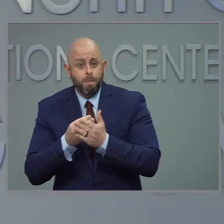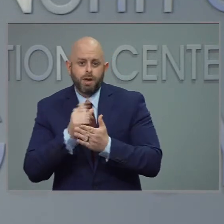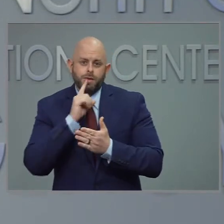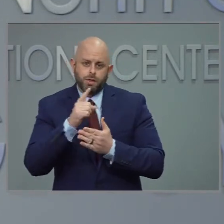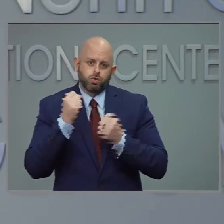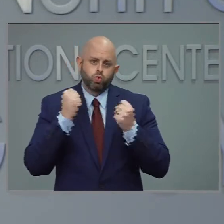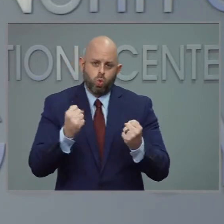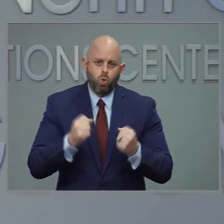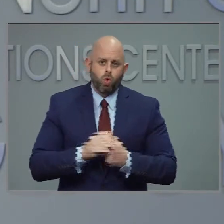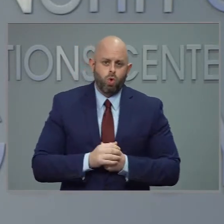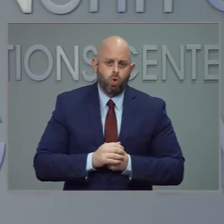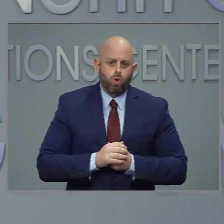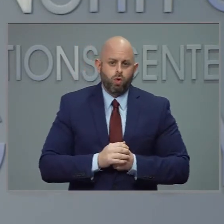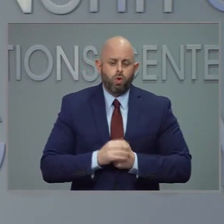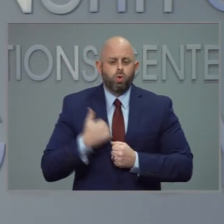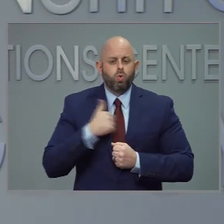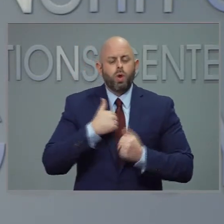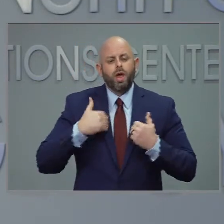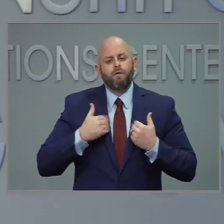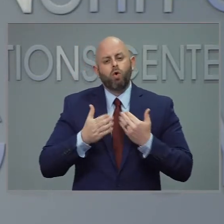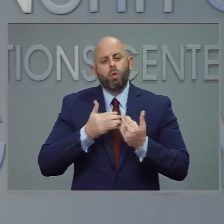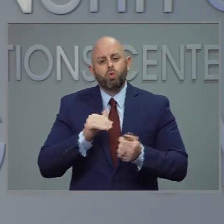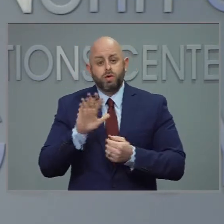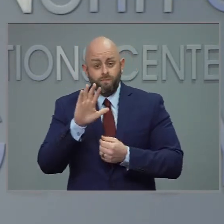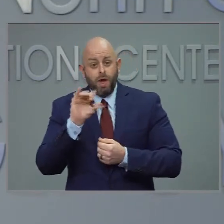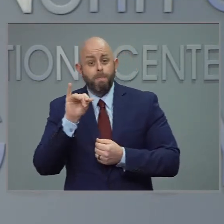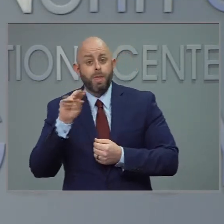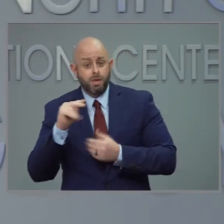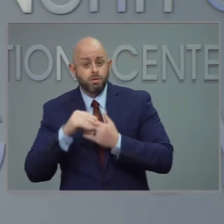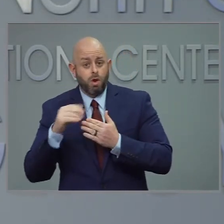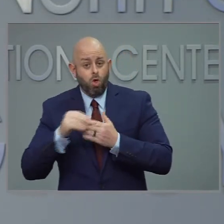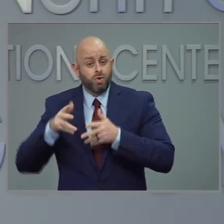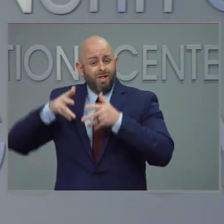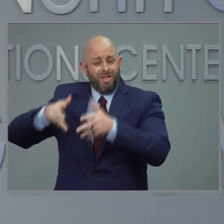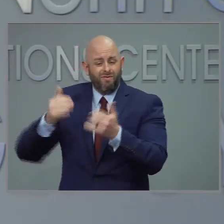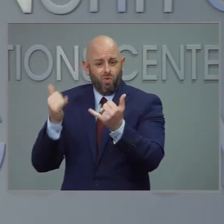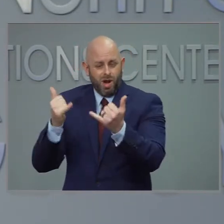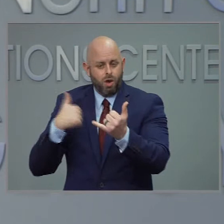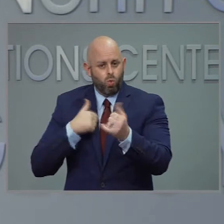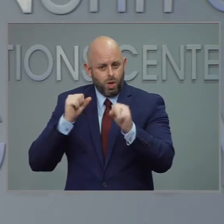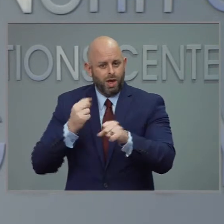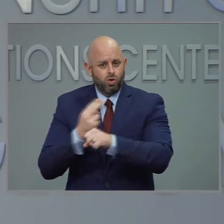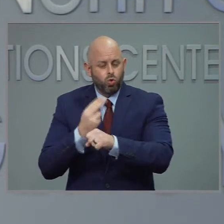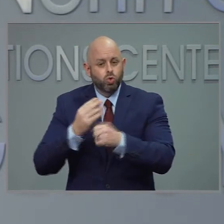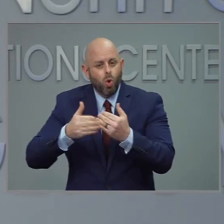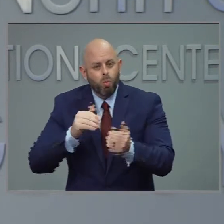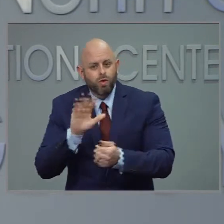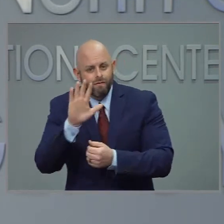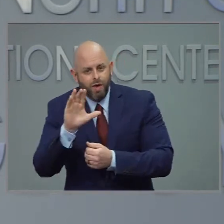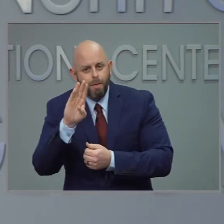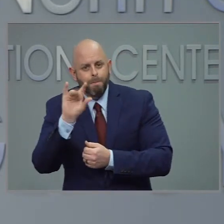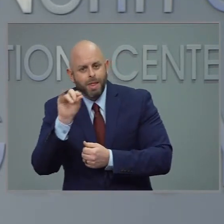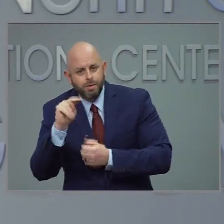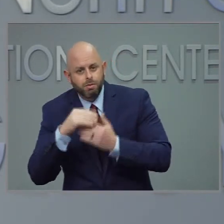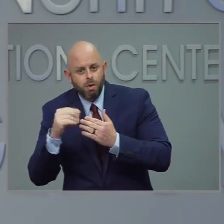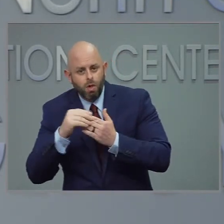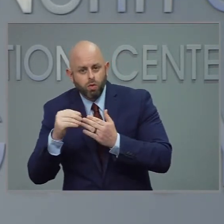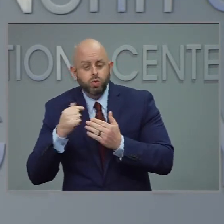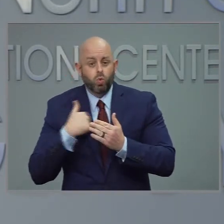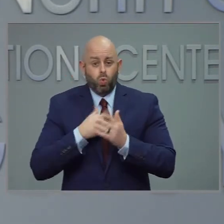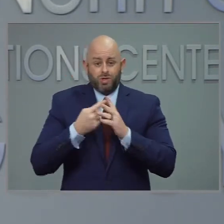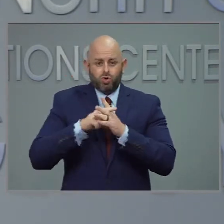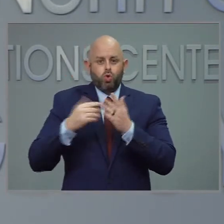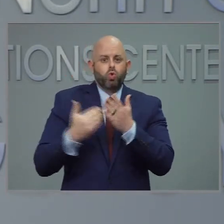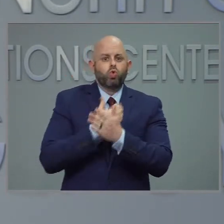strong, with almost $5 billion in unreserved money in the general fund as we start the new fiscal year in